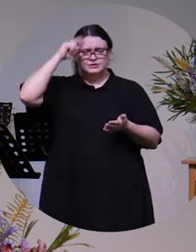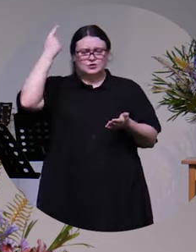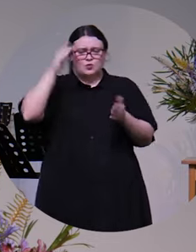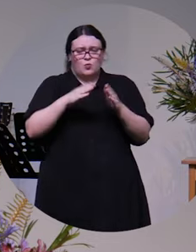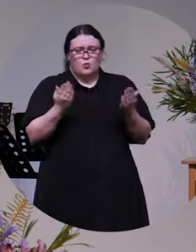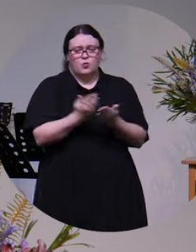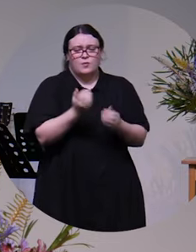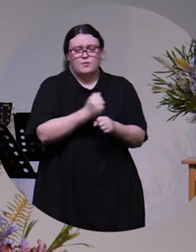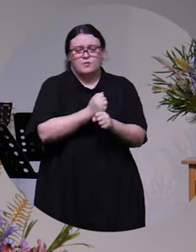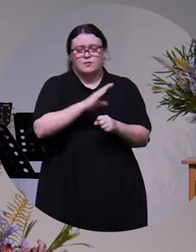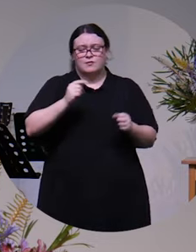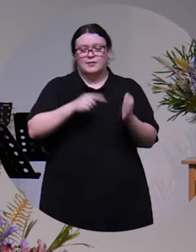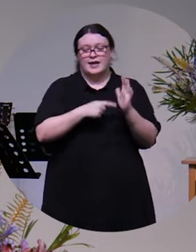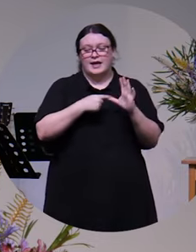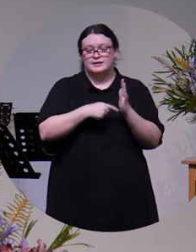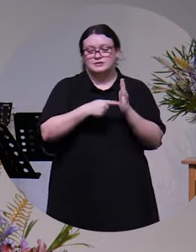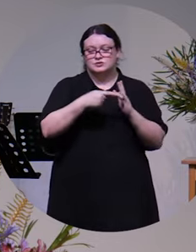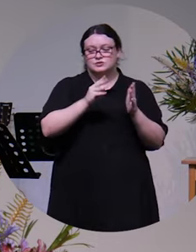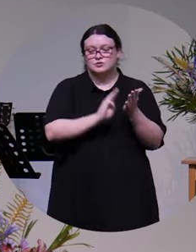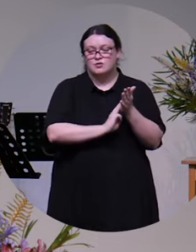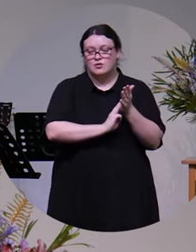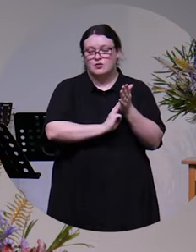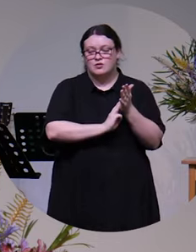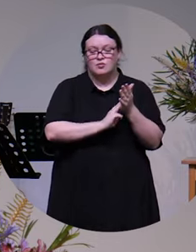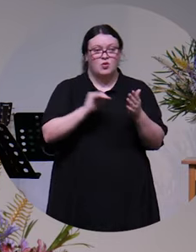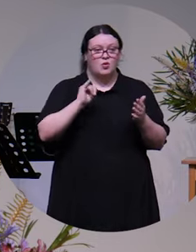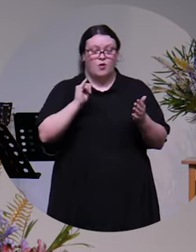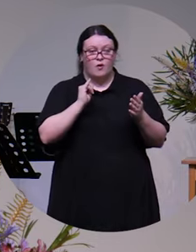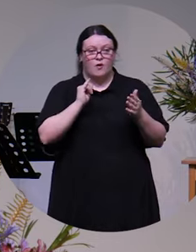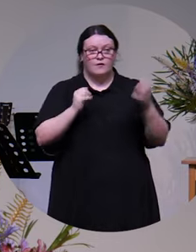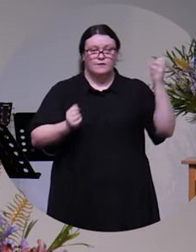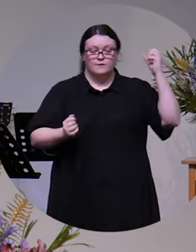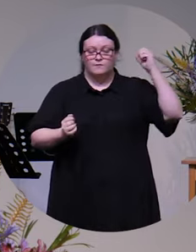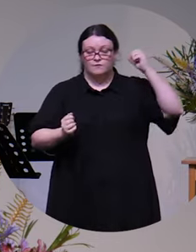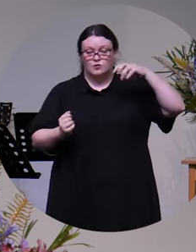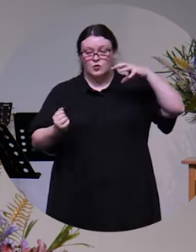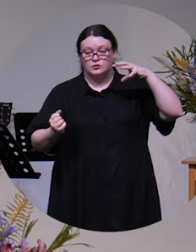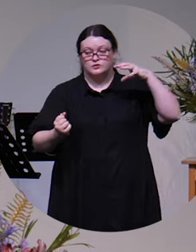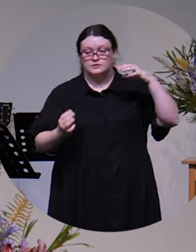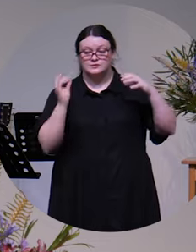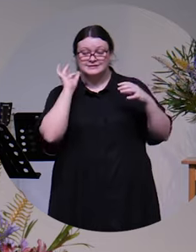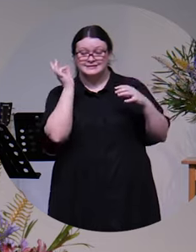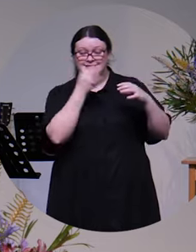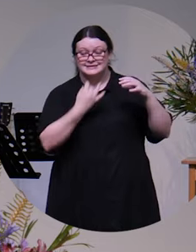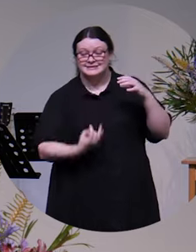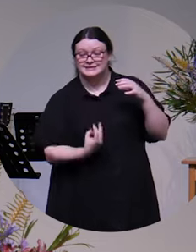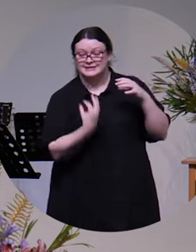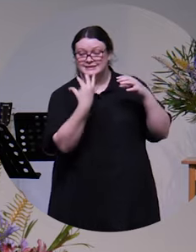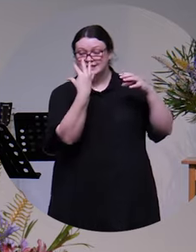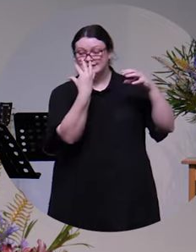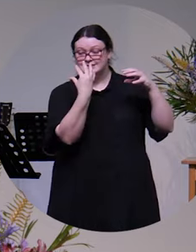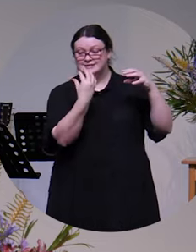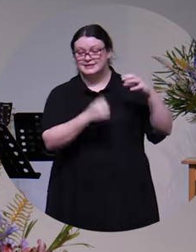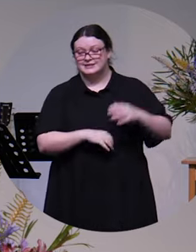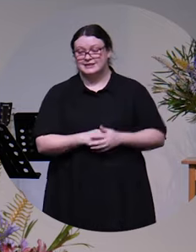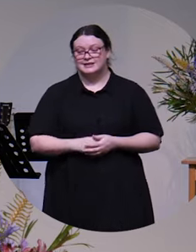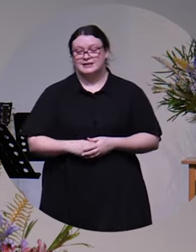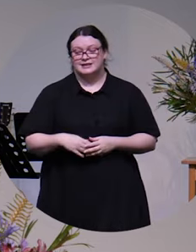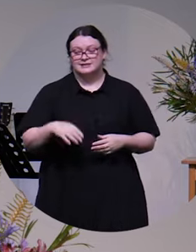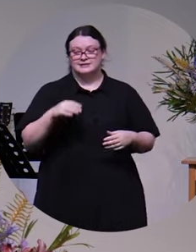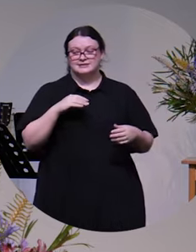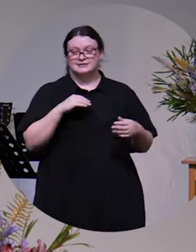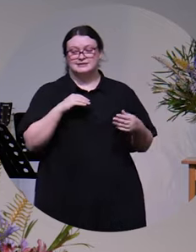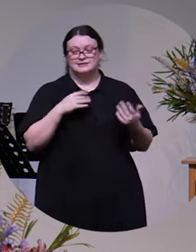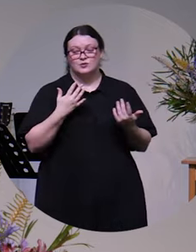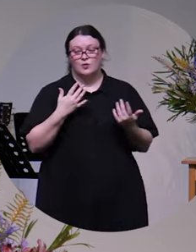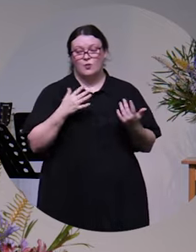stars in a galaxy known as the Milky Way. However, what those ancient writers did have is a profound